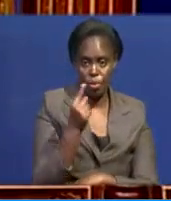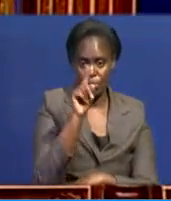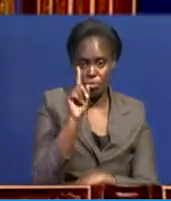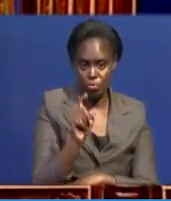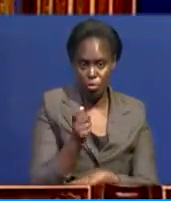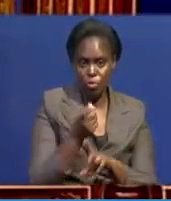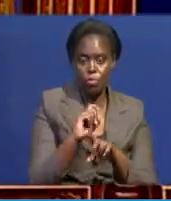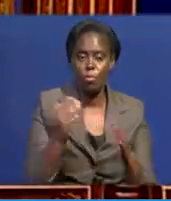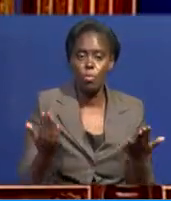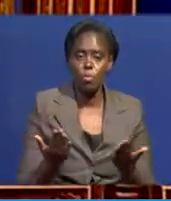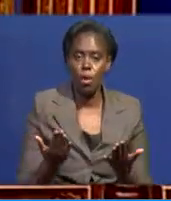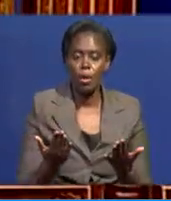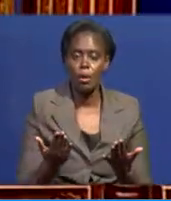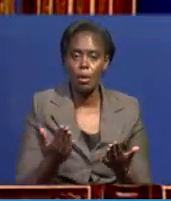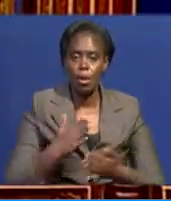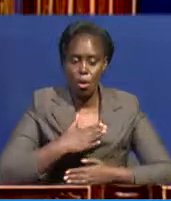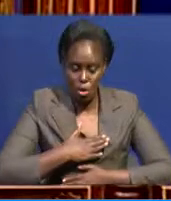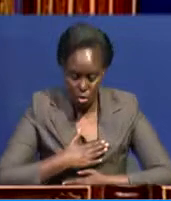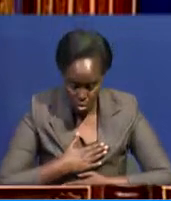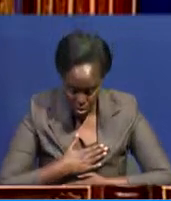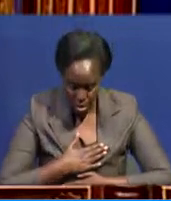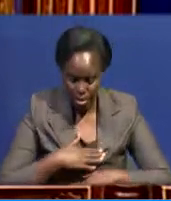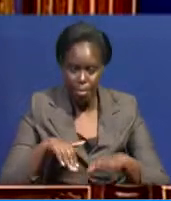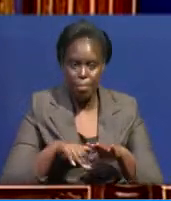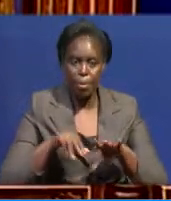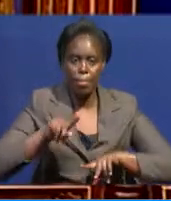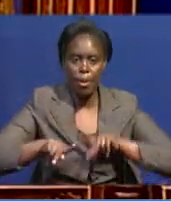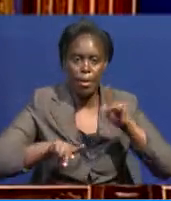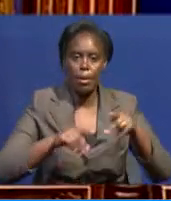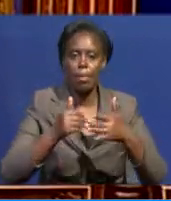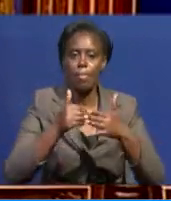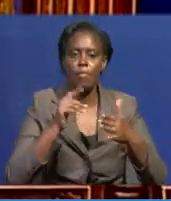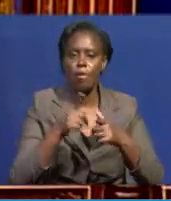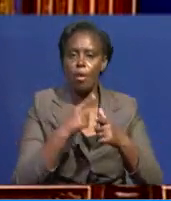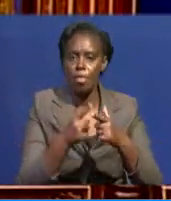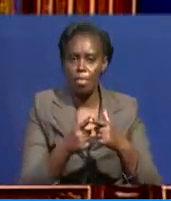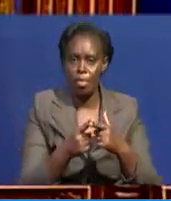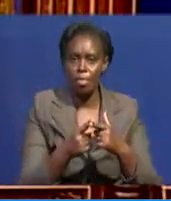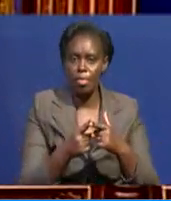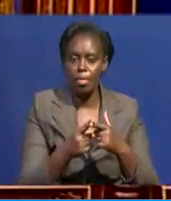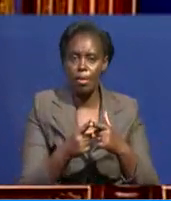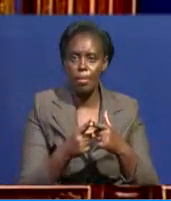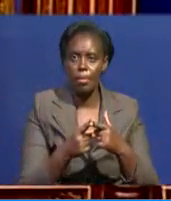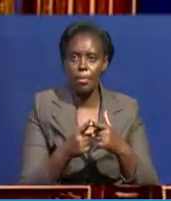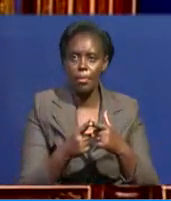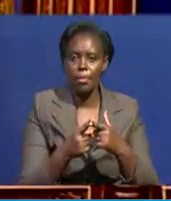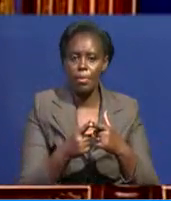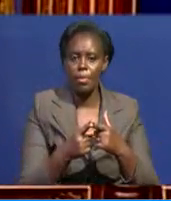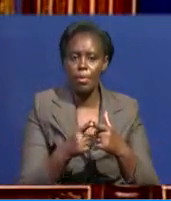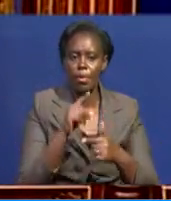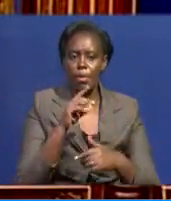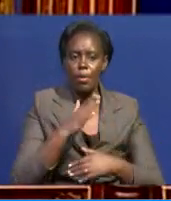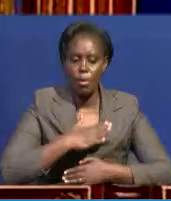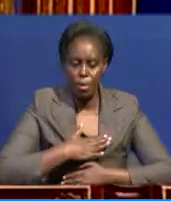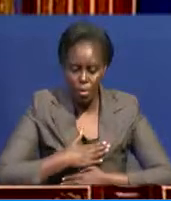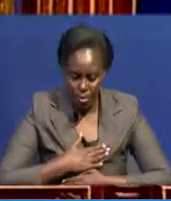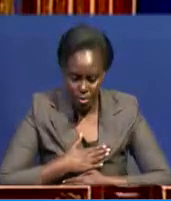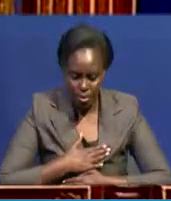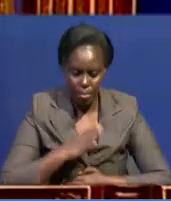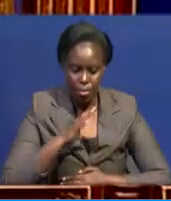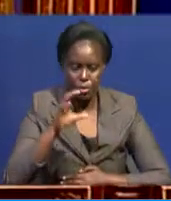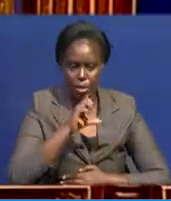is from the Senator for Kirinyaga. But before then, Madam CS, welcome